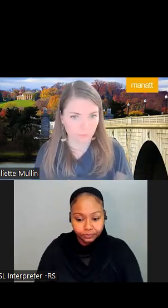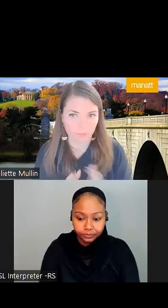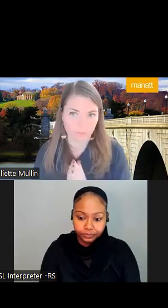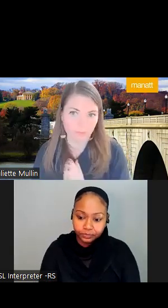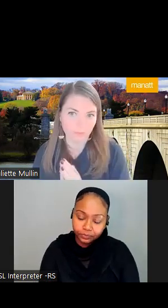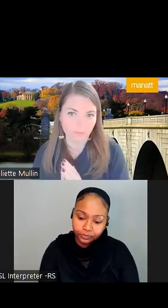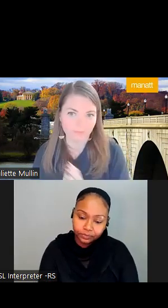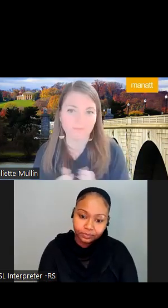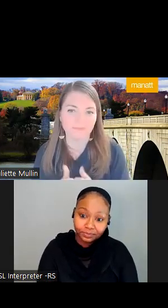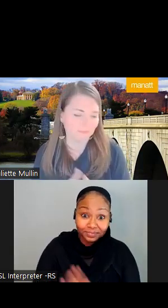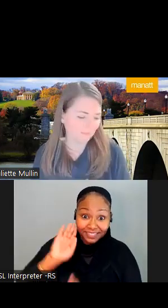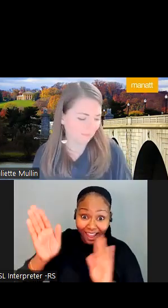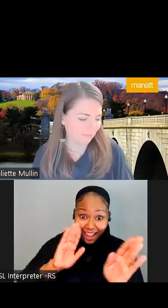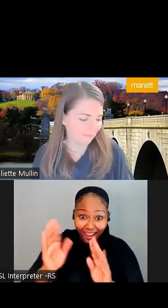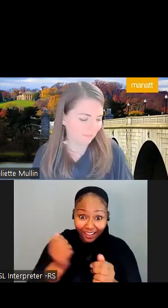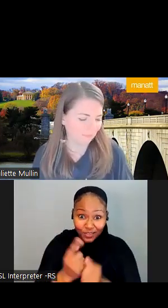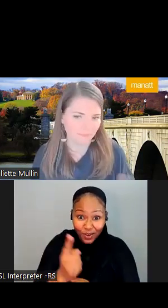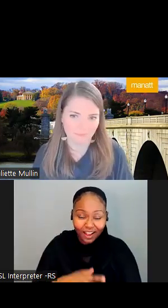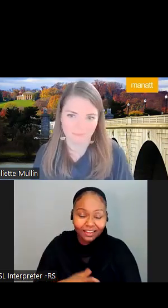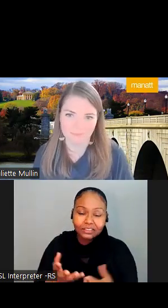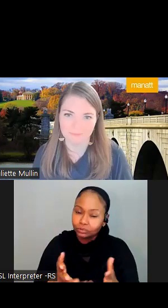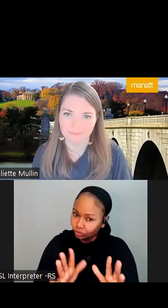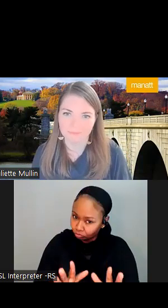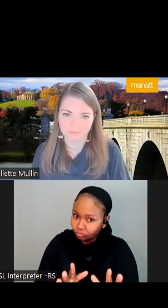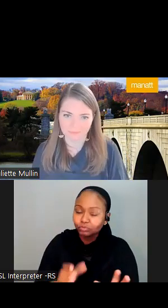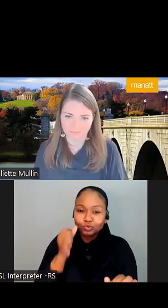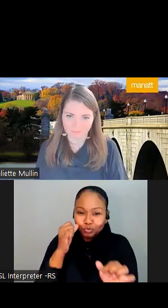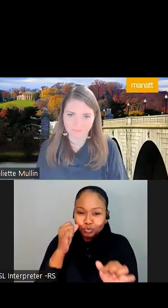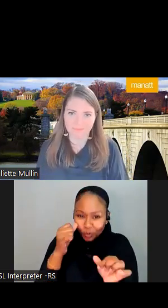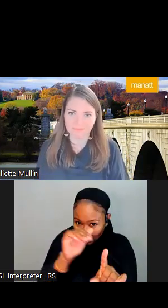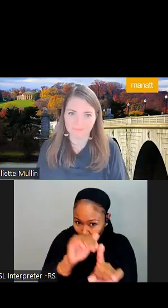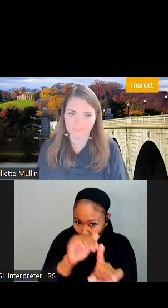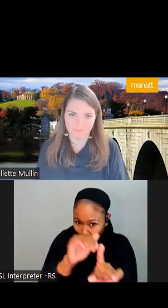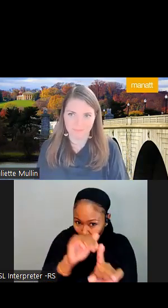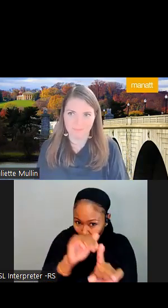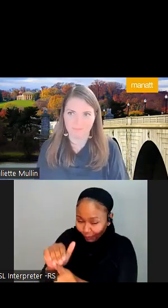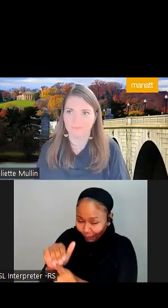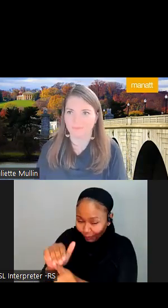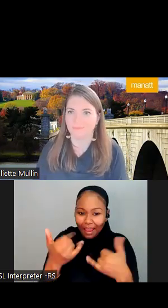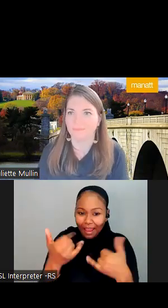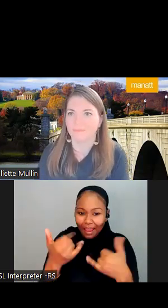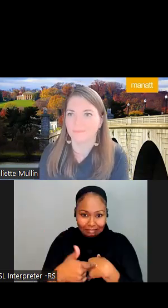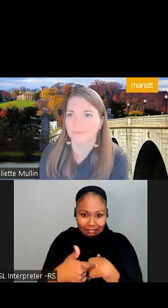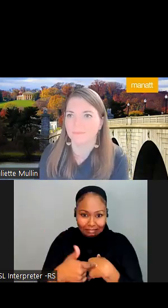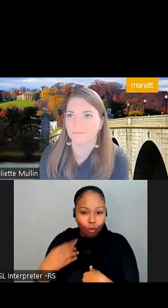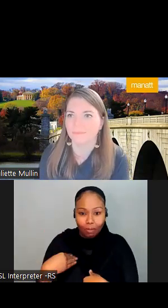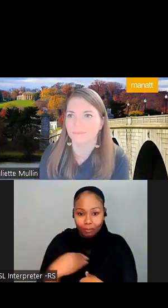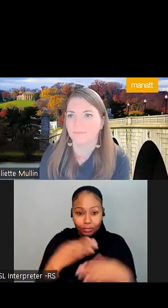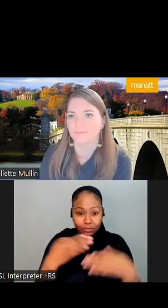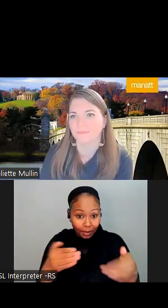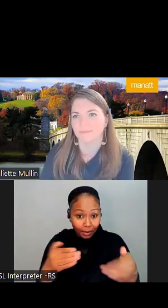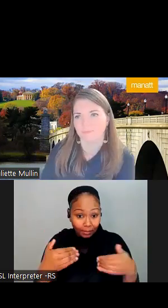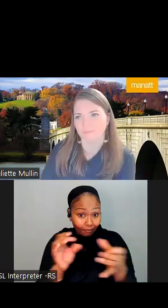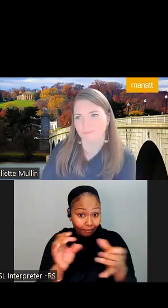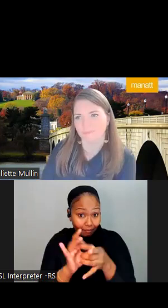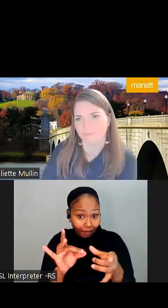Hi, everybody. Just a reminder that now is the time for members of the public to have the opportunity to make comments about the purpose